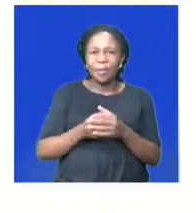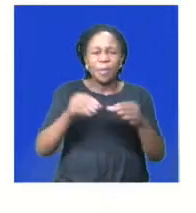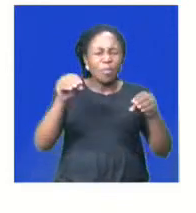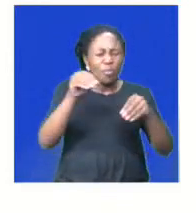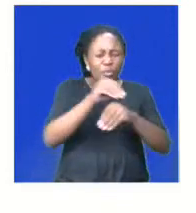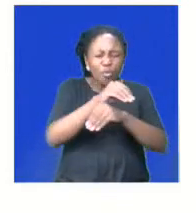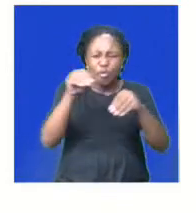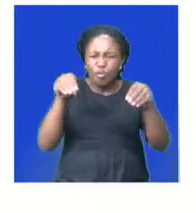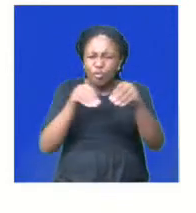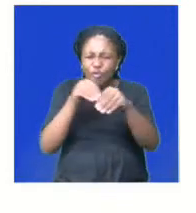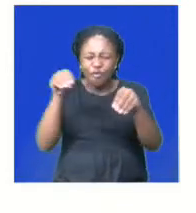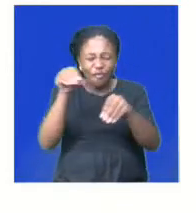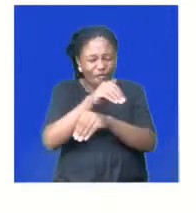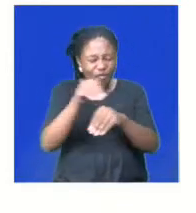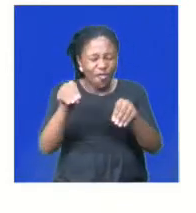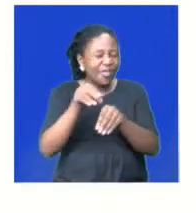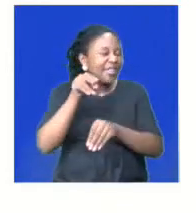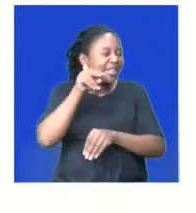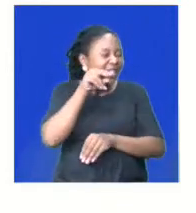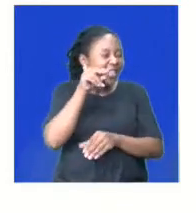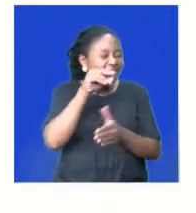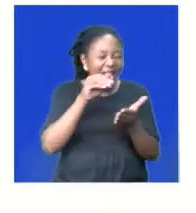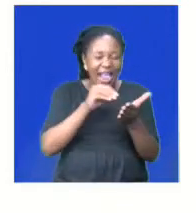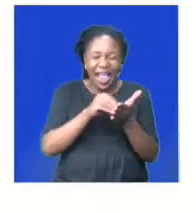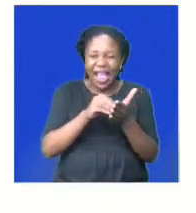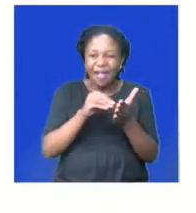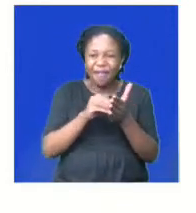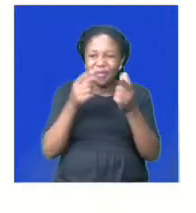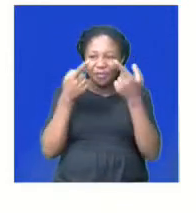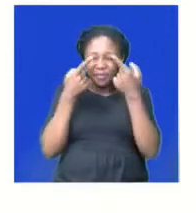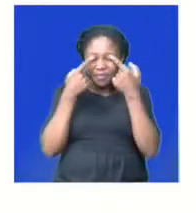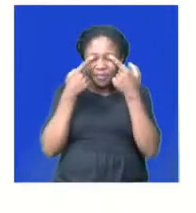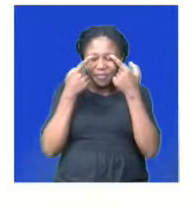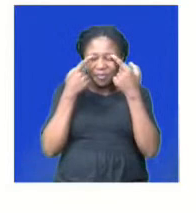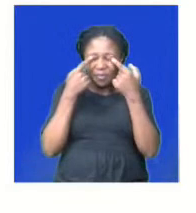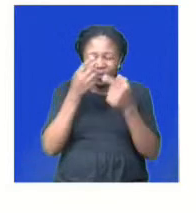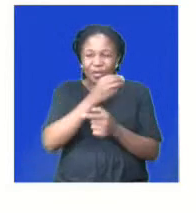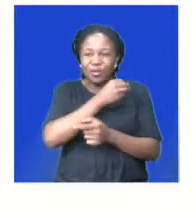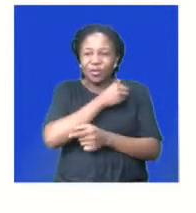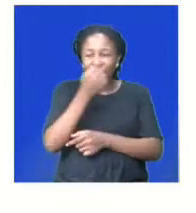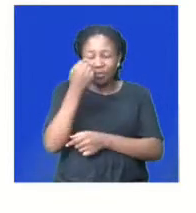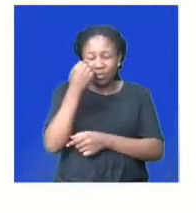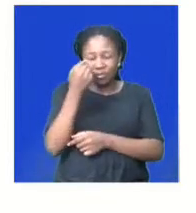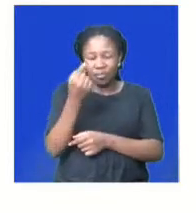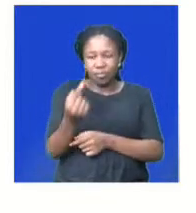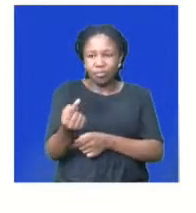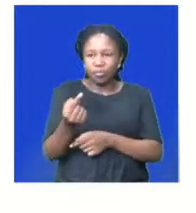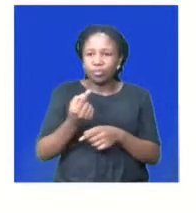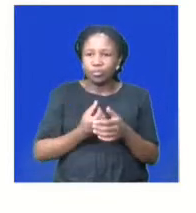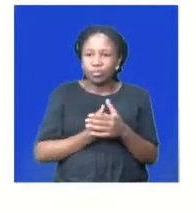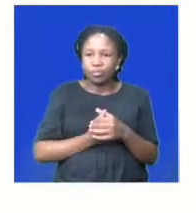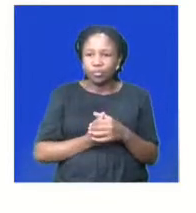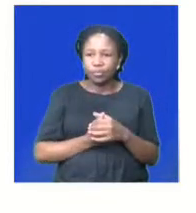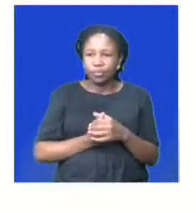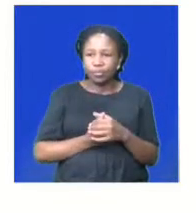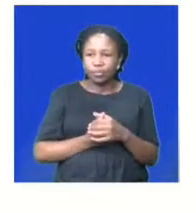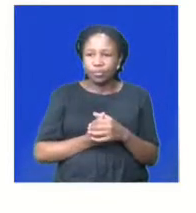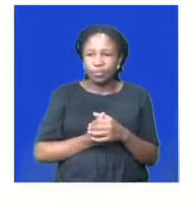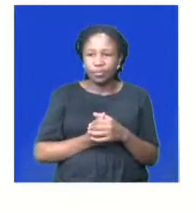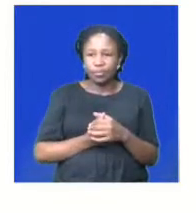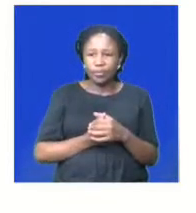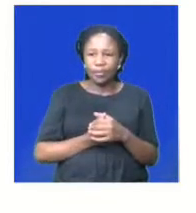the eyes help us to see. And what part of the body is this? Is